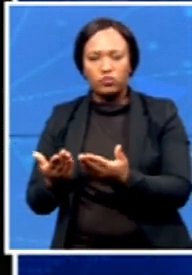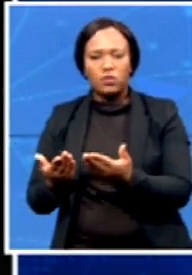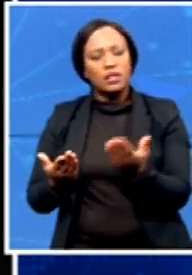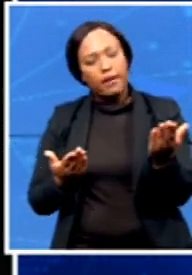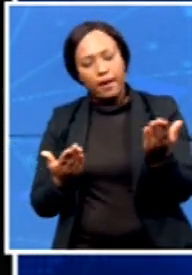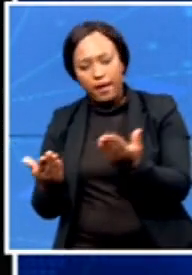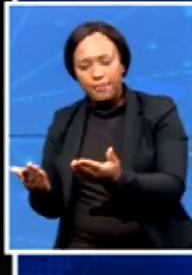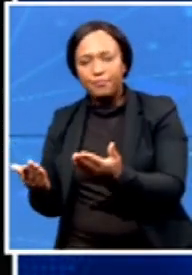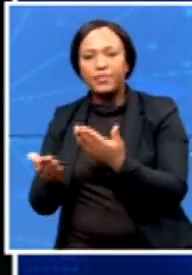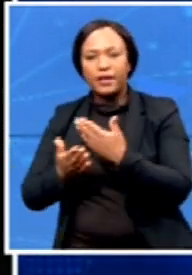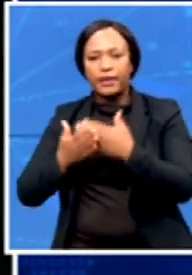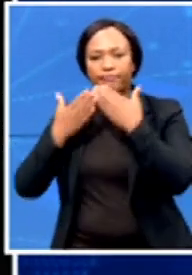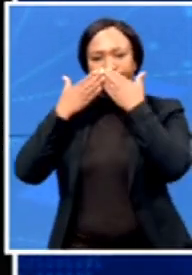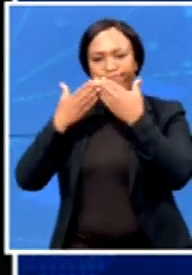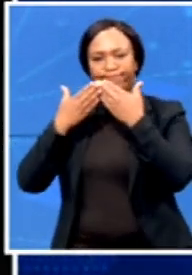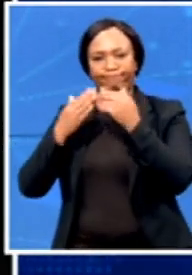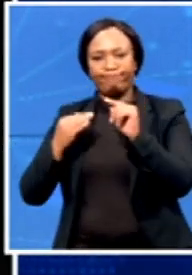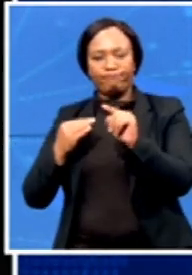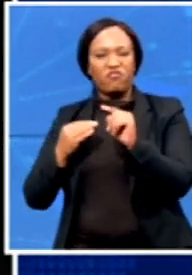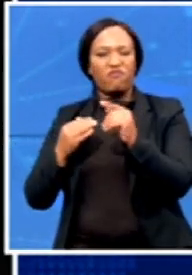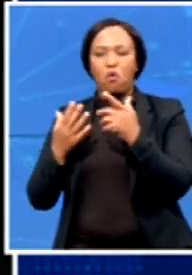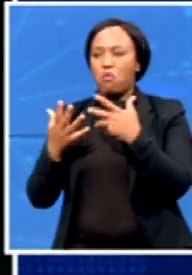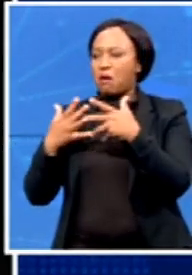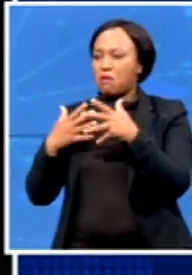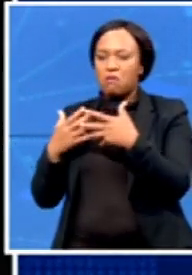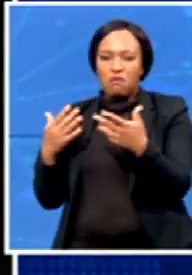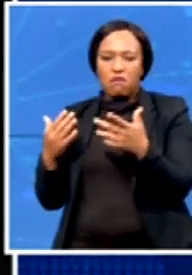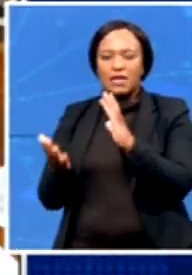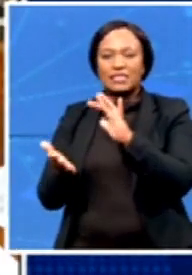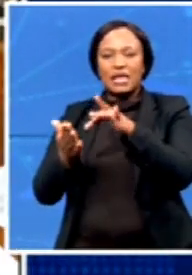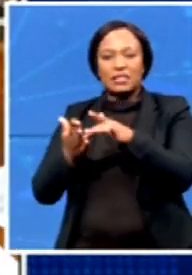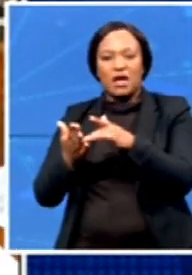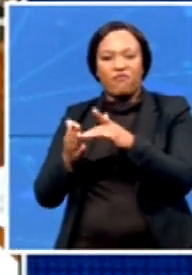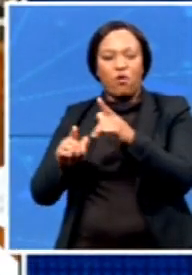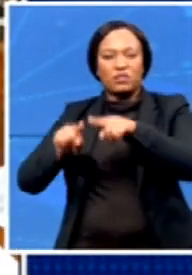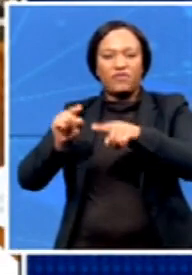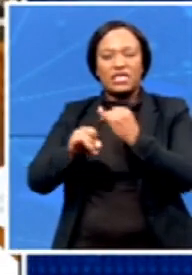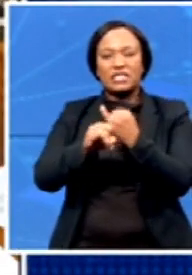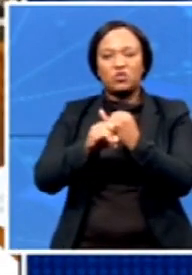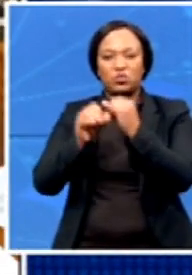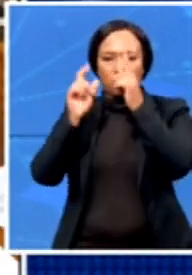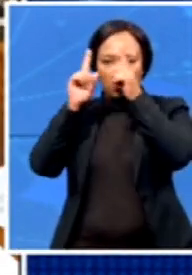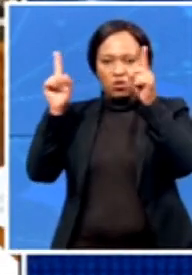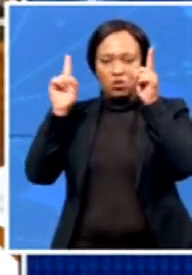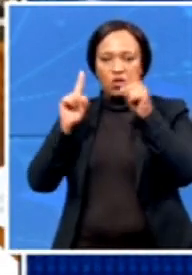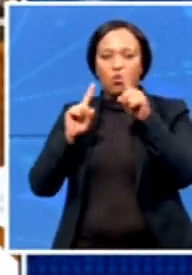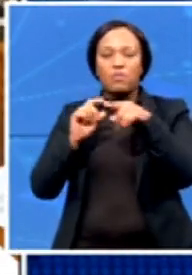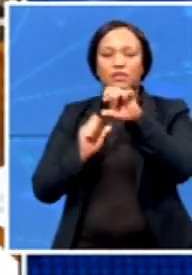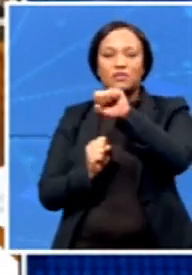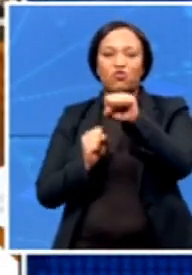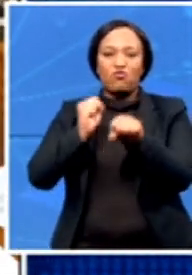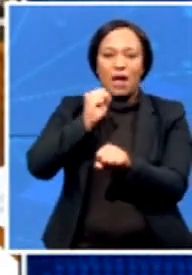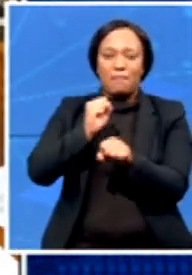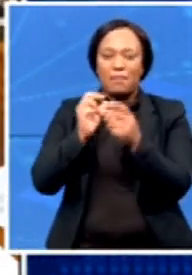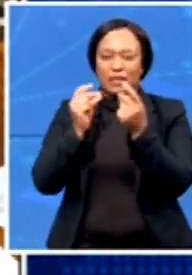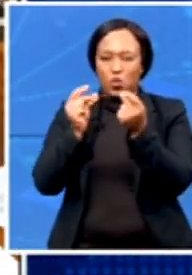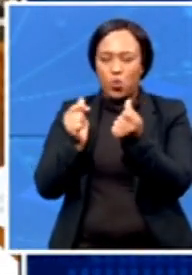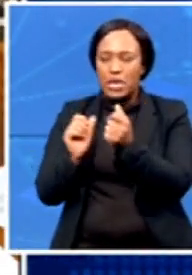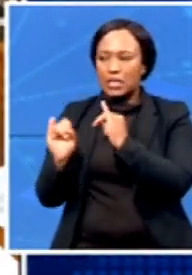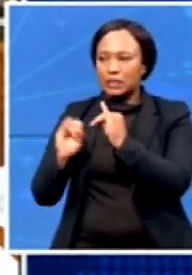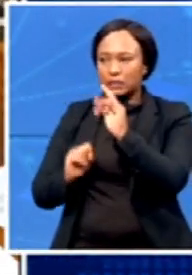these centers of institution. Dr. Motsepe, we're supposed to wrap up our interview, but just a quick one. How are you going to be recognizing the